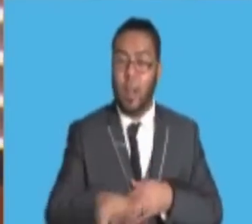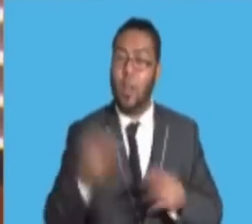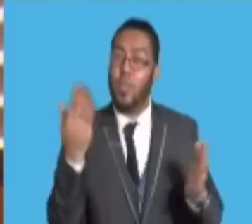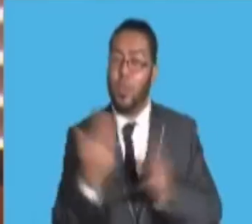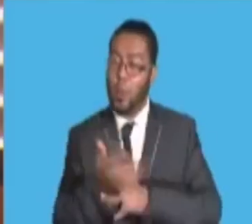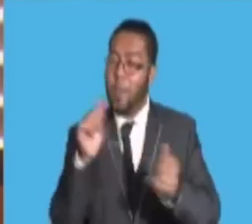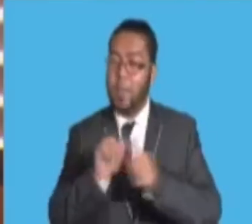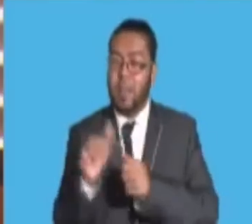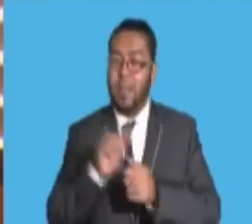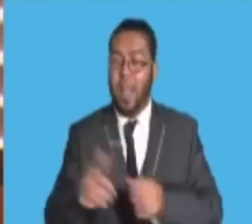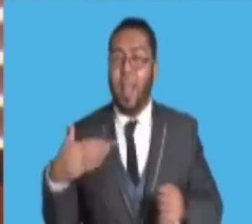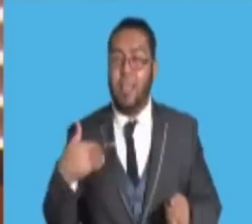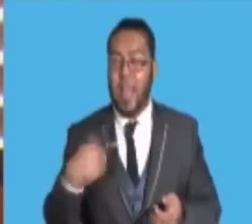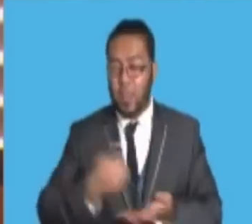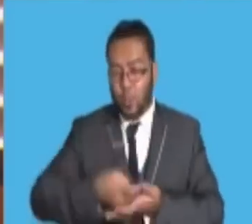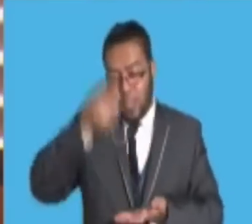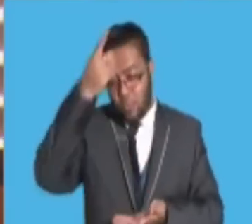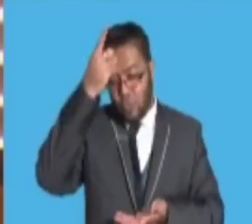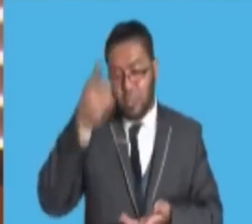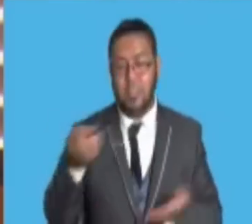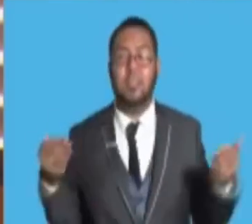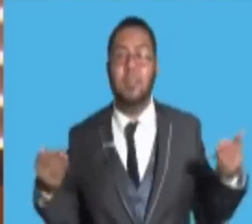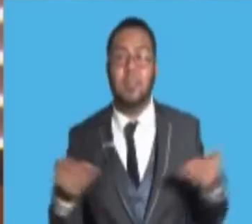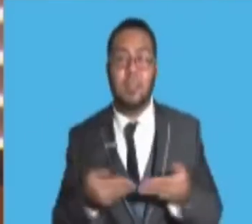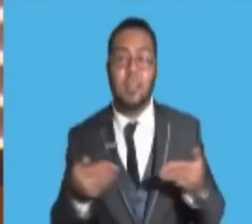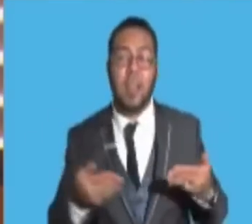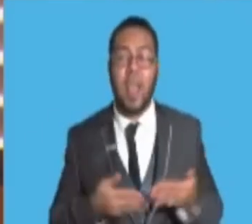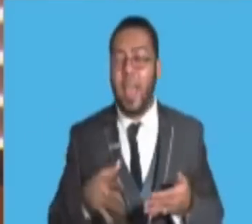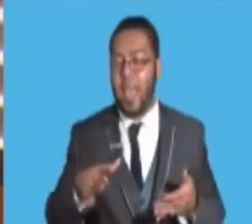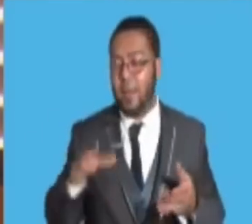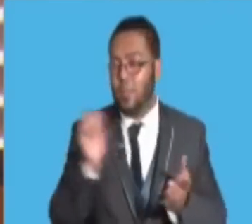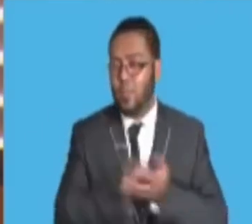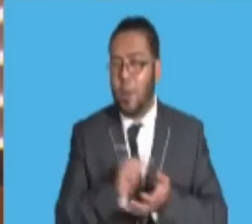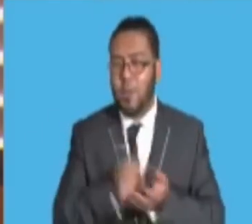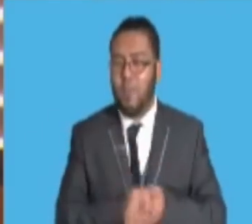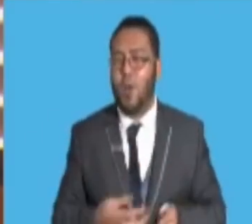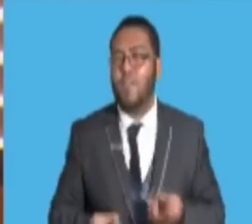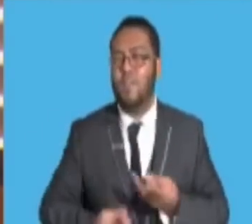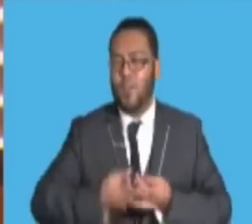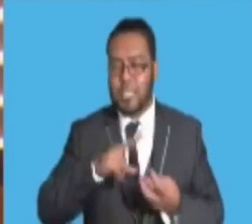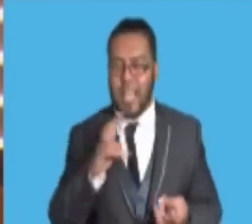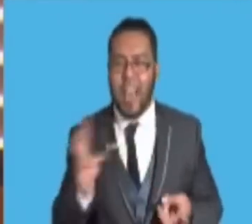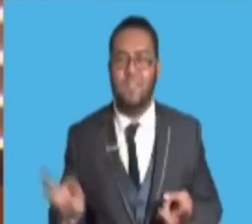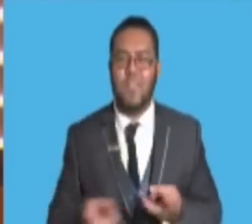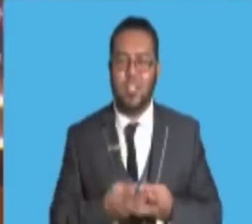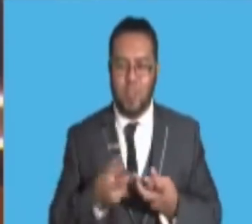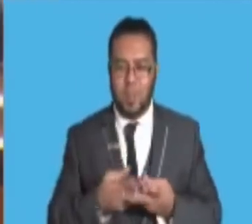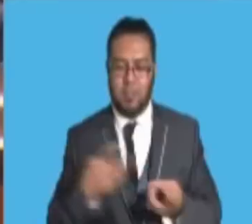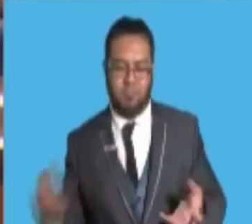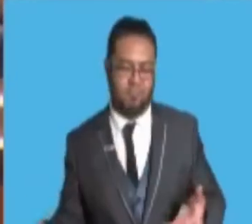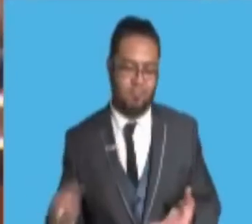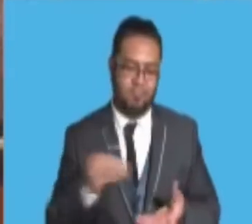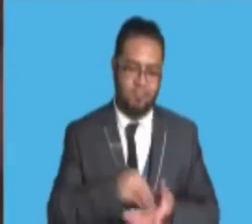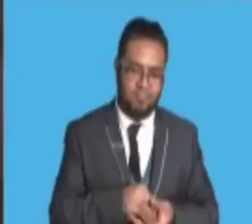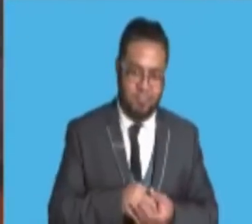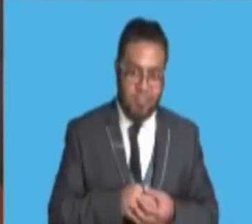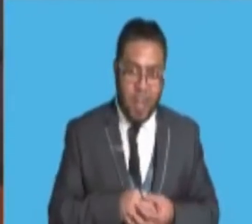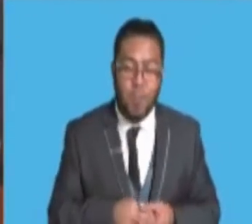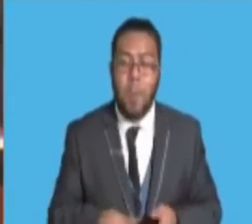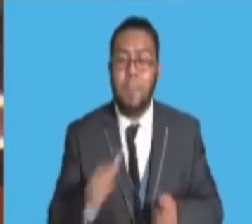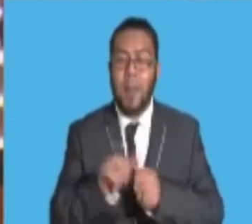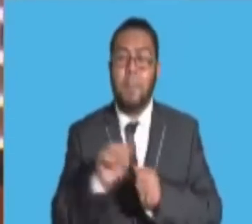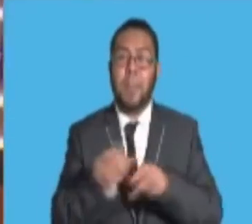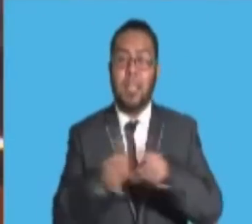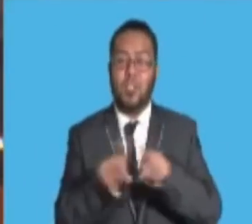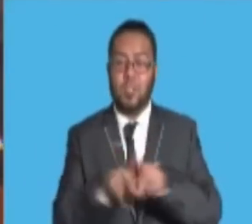better health education, production and adequate supply of fresh fruits and vegetables. There will be greater collaboration and partnership with the